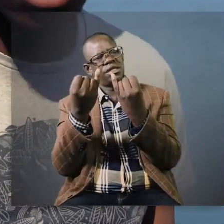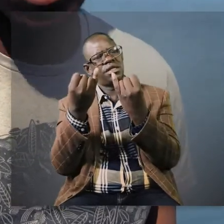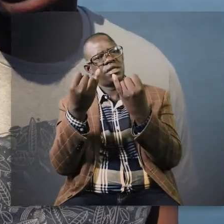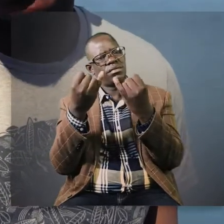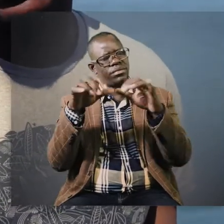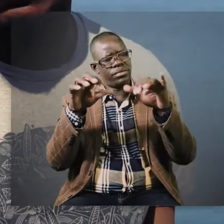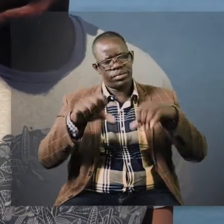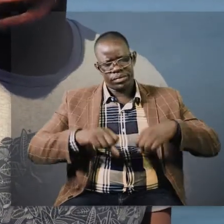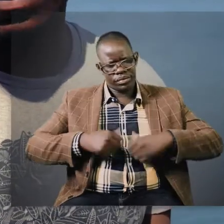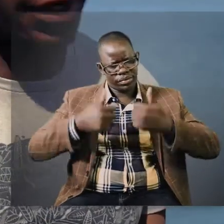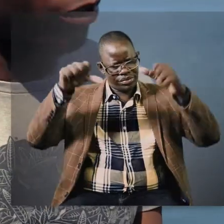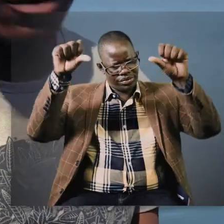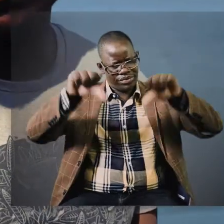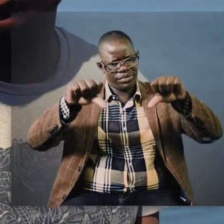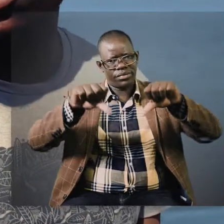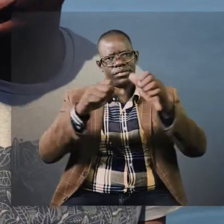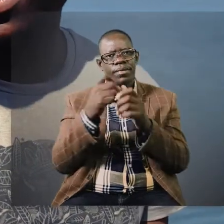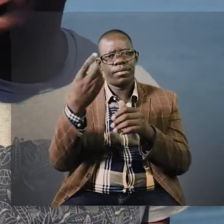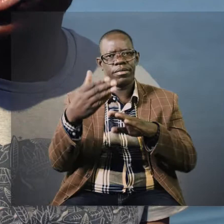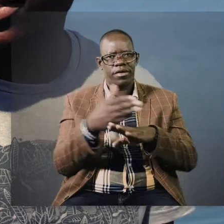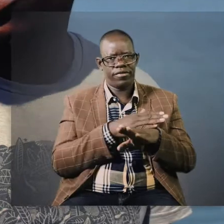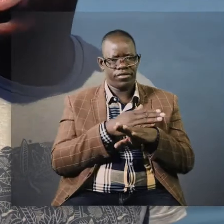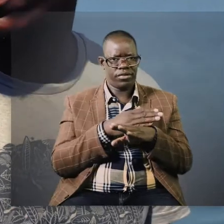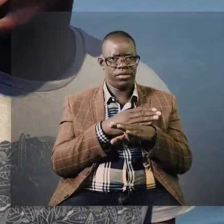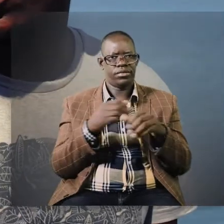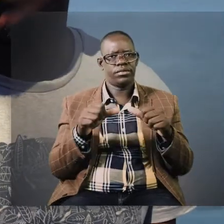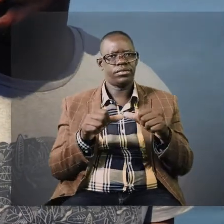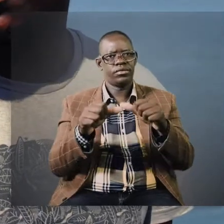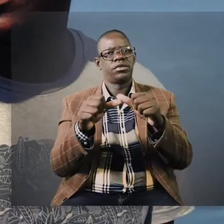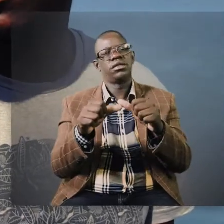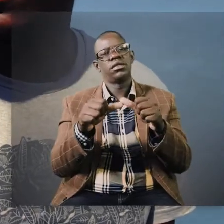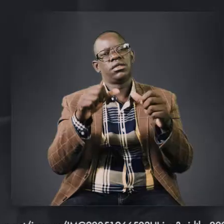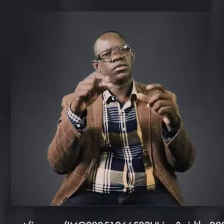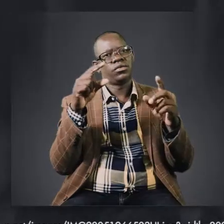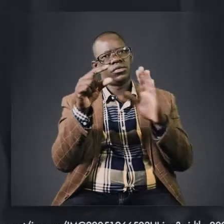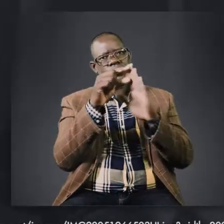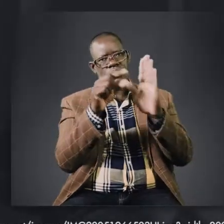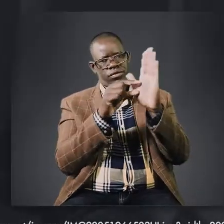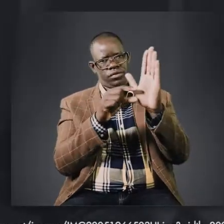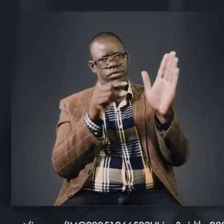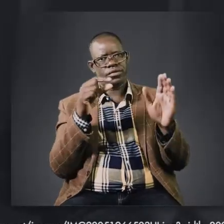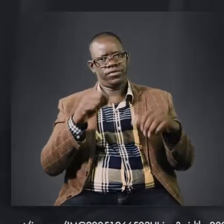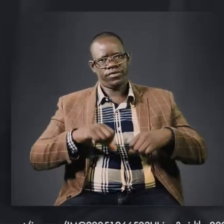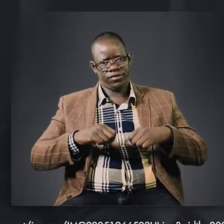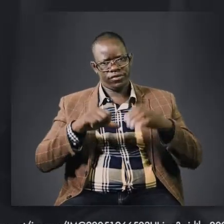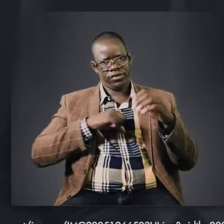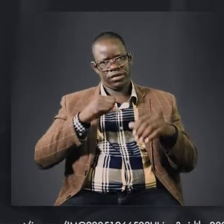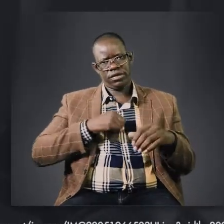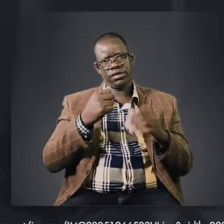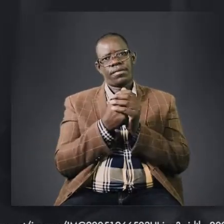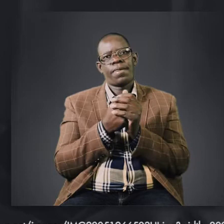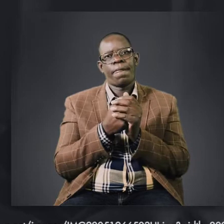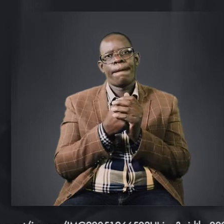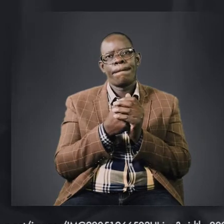very, very, very unhealthy. But anyway, before we continue, let's take a look at a few terminologies of diseases. Terminology.